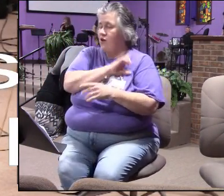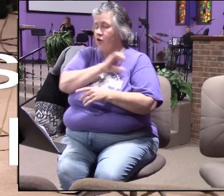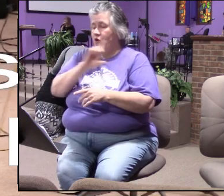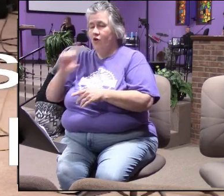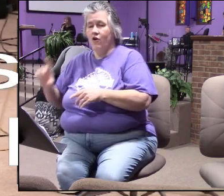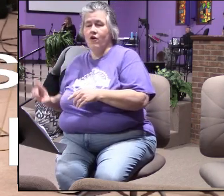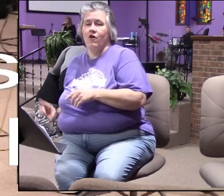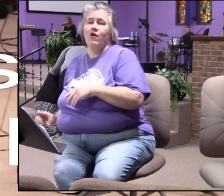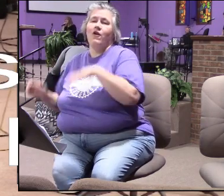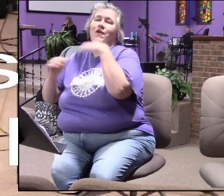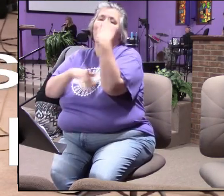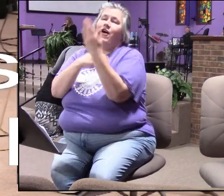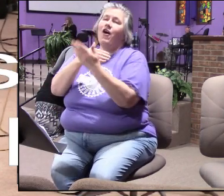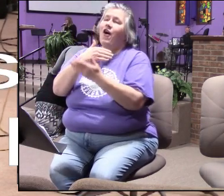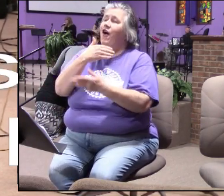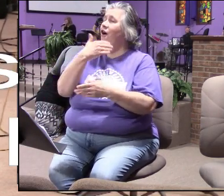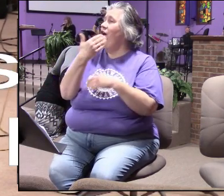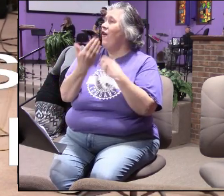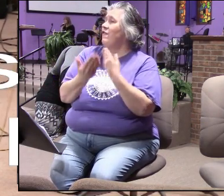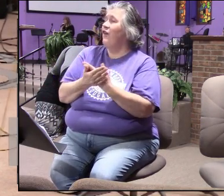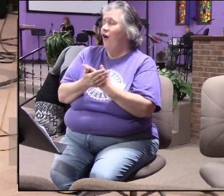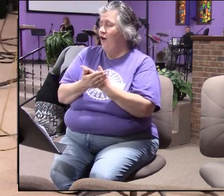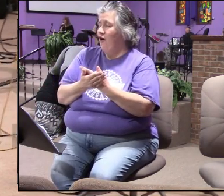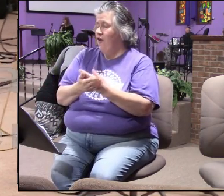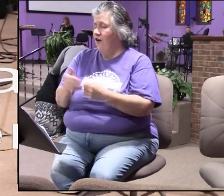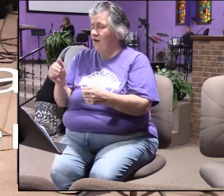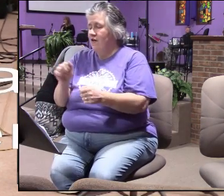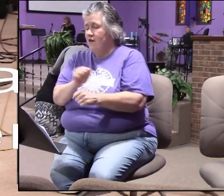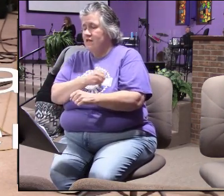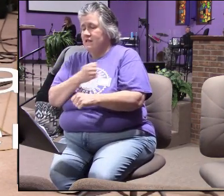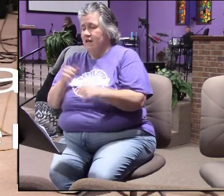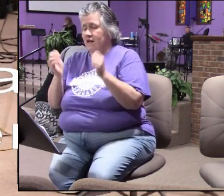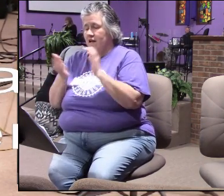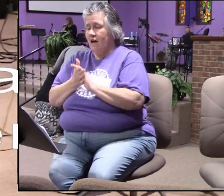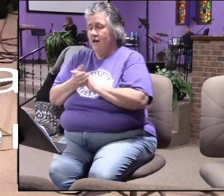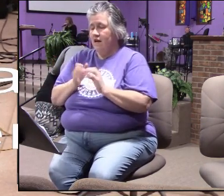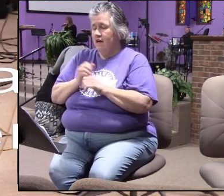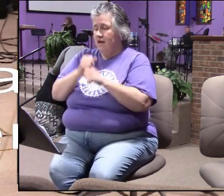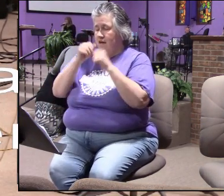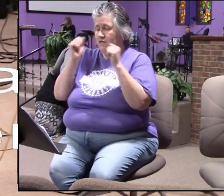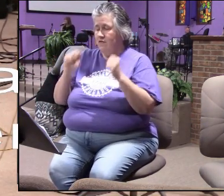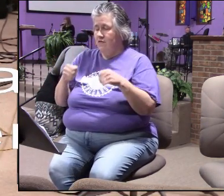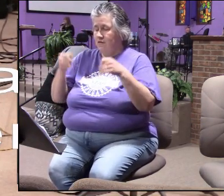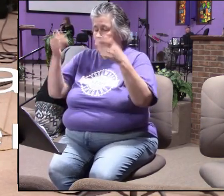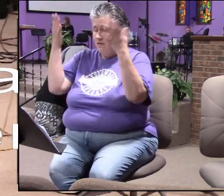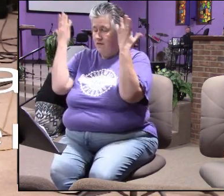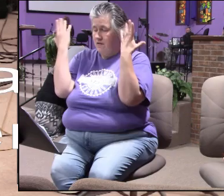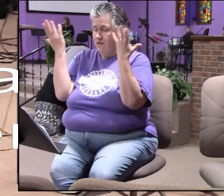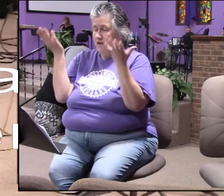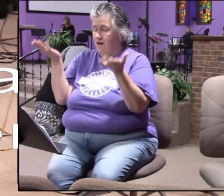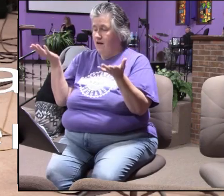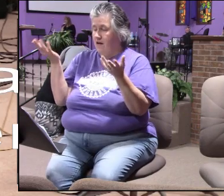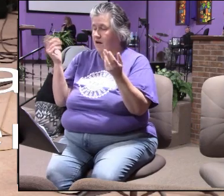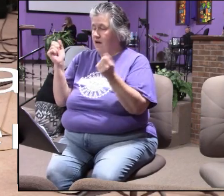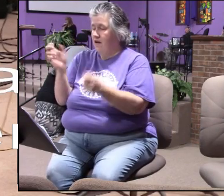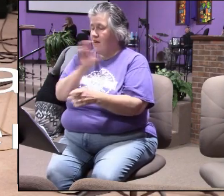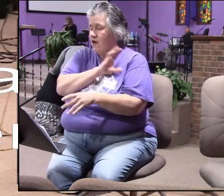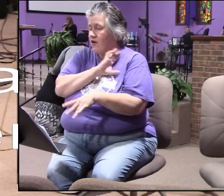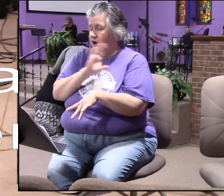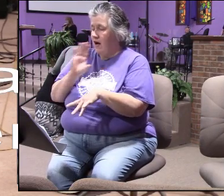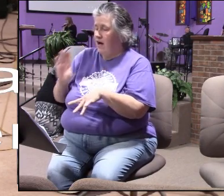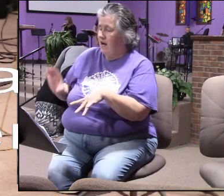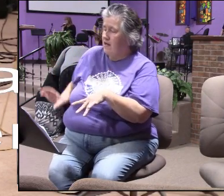Lord of all sing hallelujah Christ